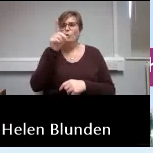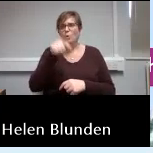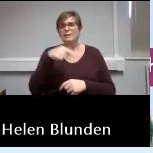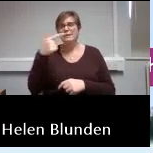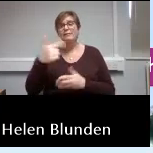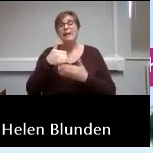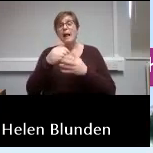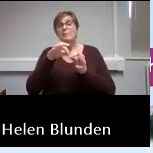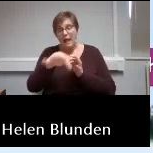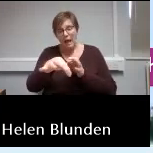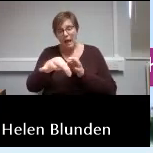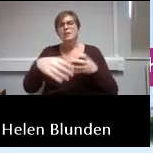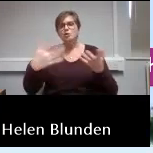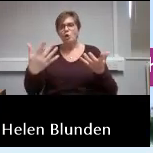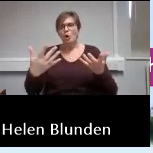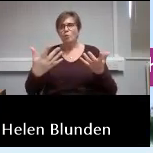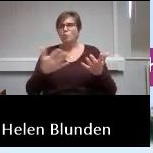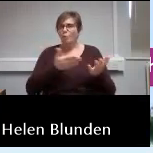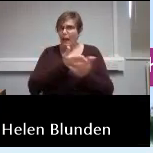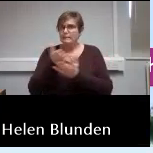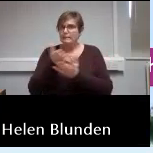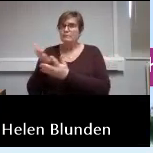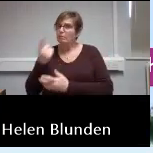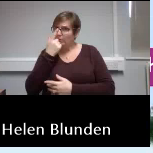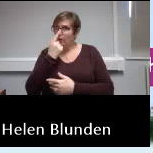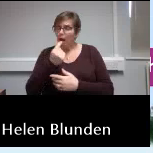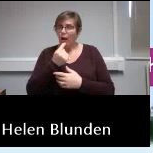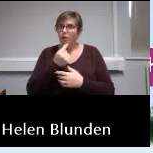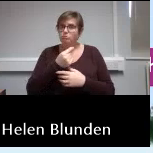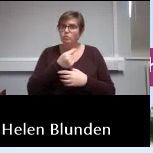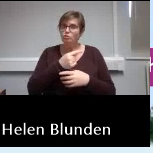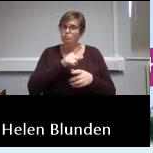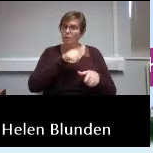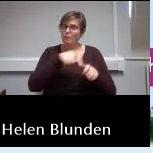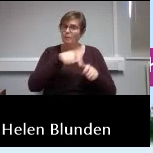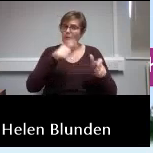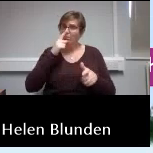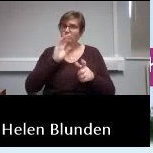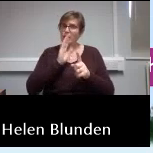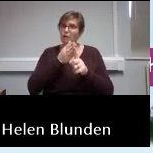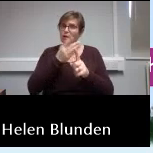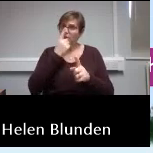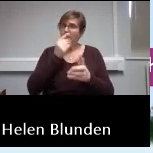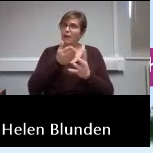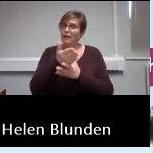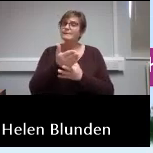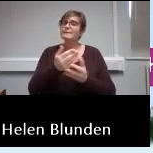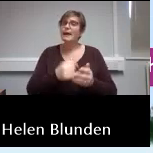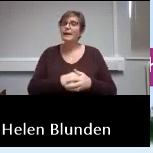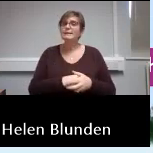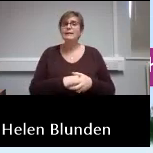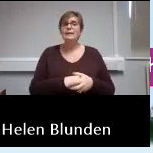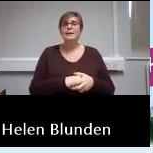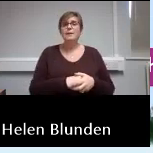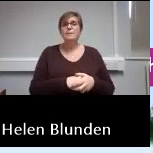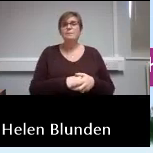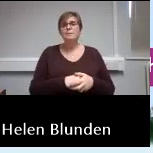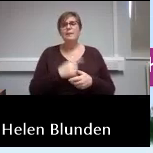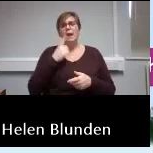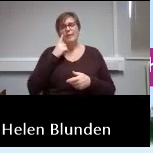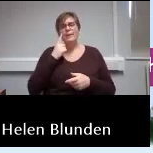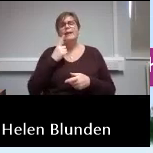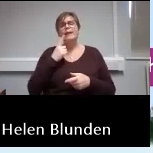helpline. So those are all accessible for our young people directly. I think it's back